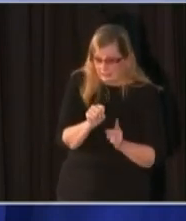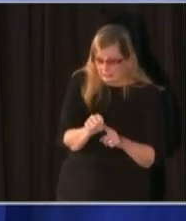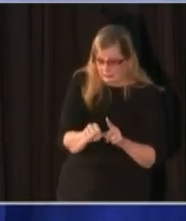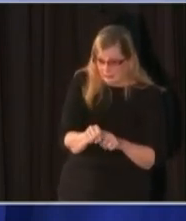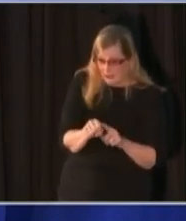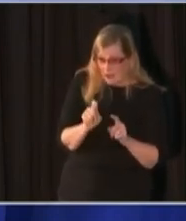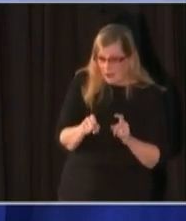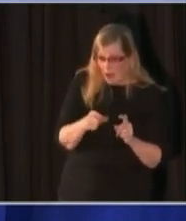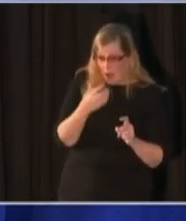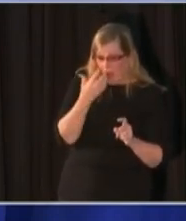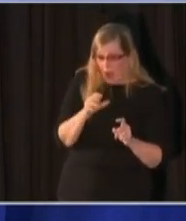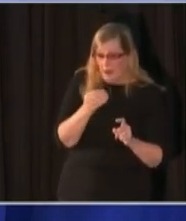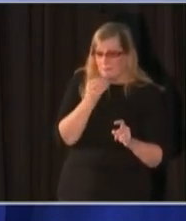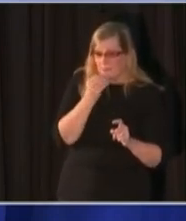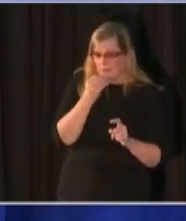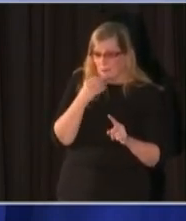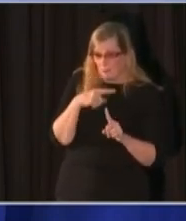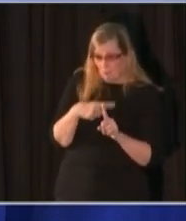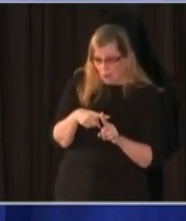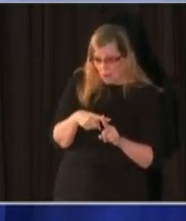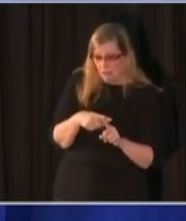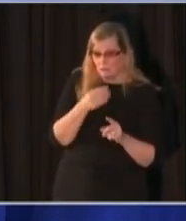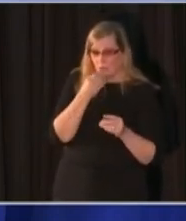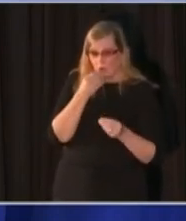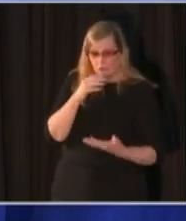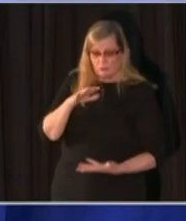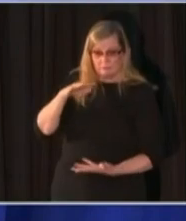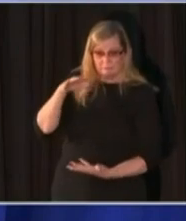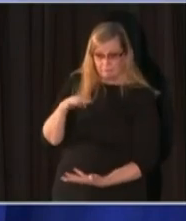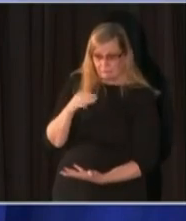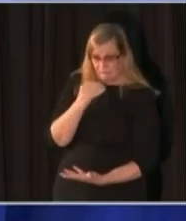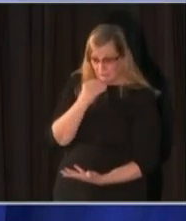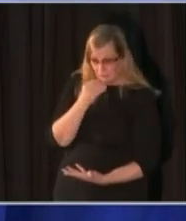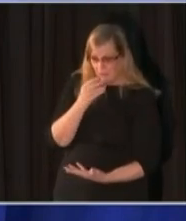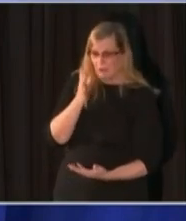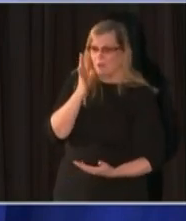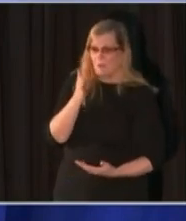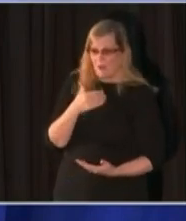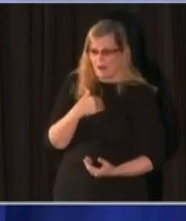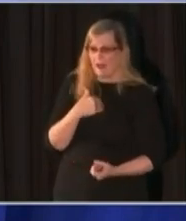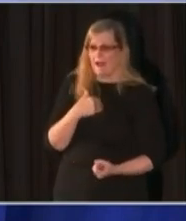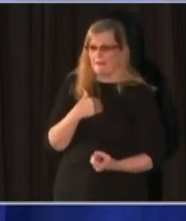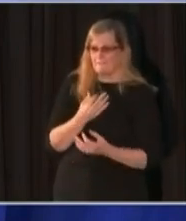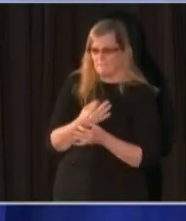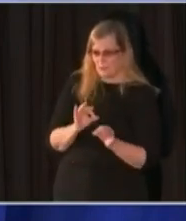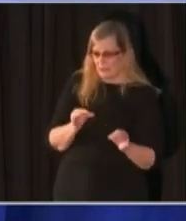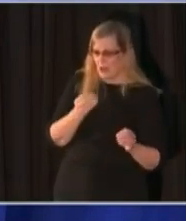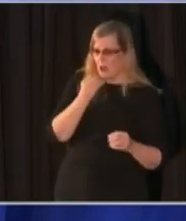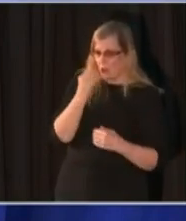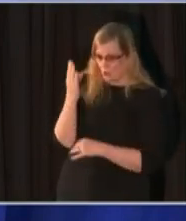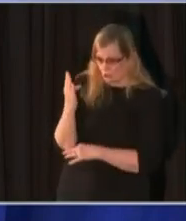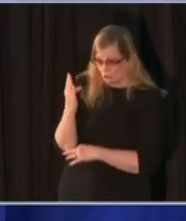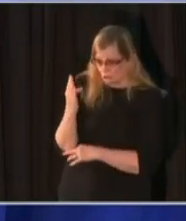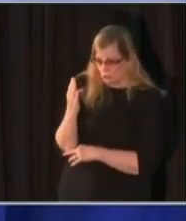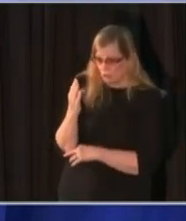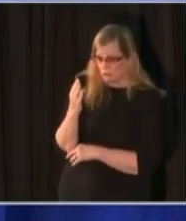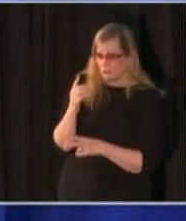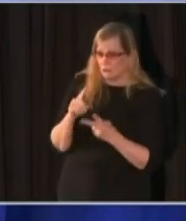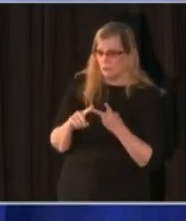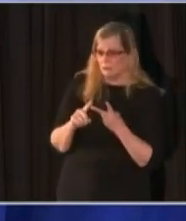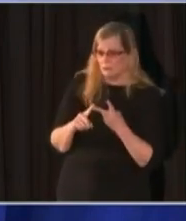school lunches there, and then there will also be groceries available on a rotating basis at those 10 sites as